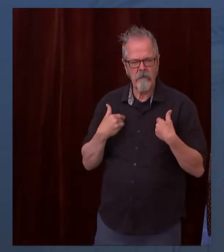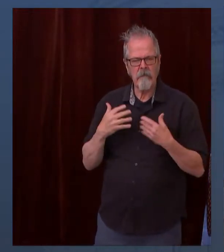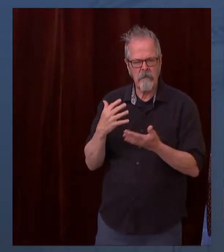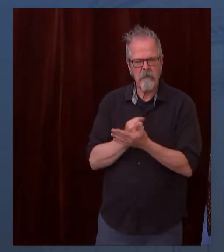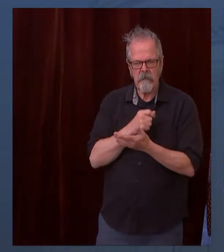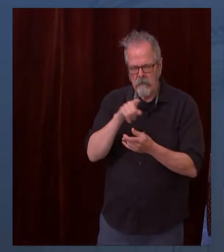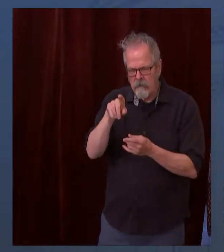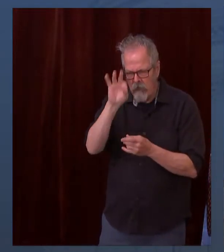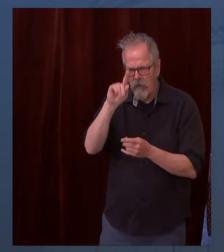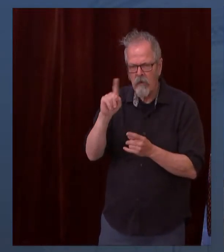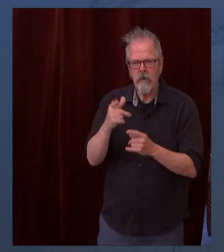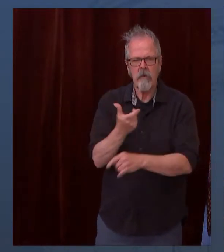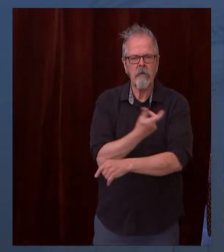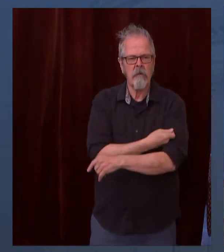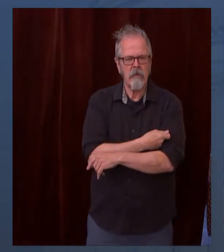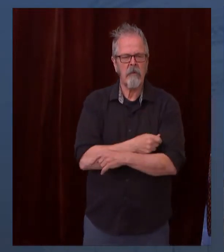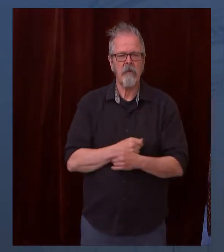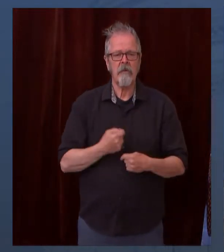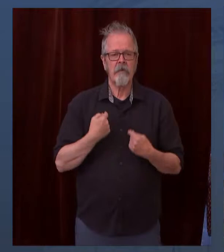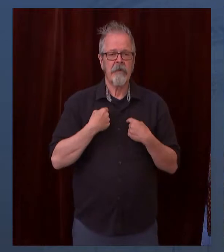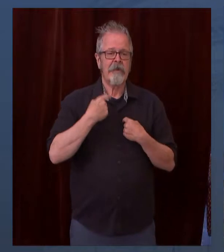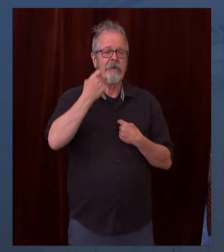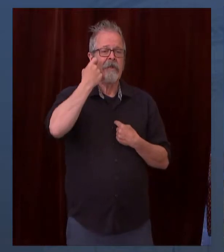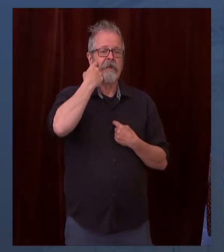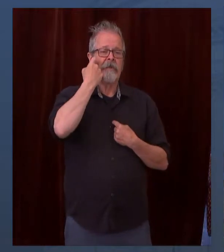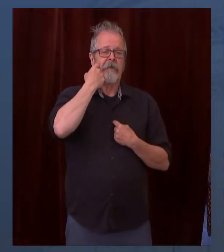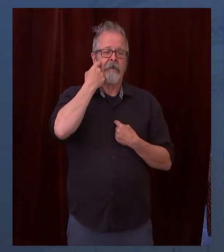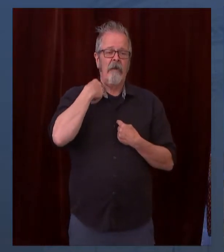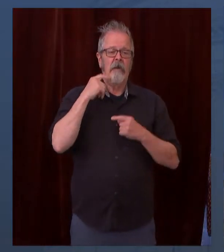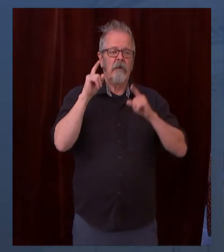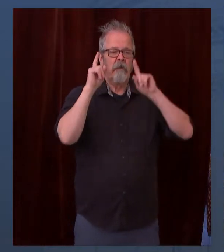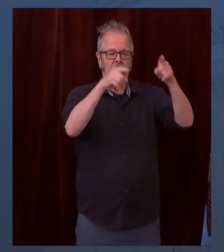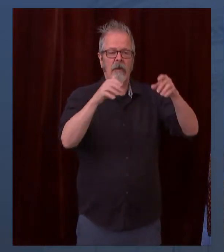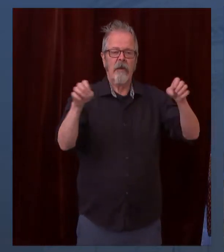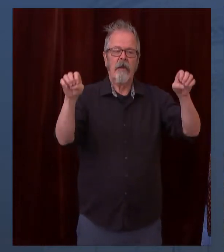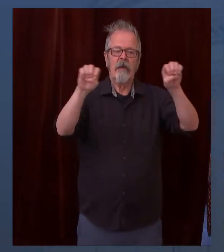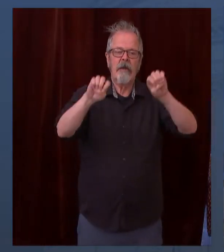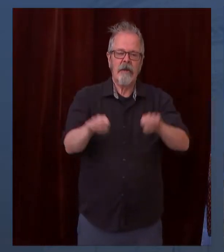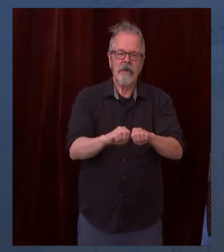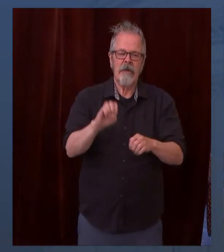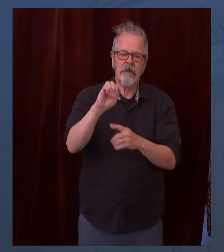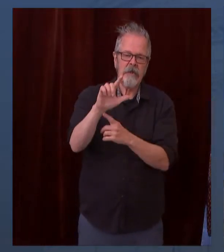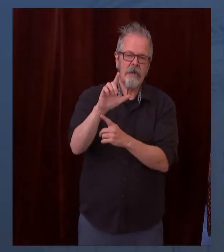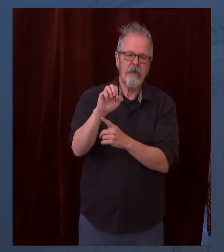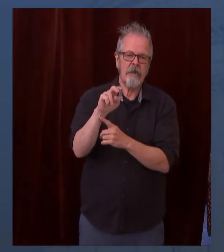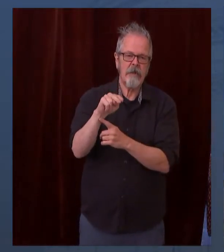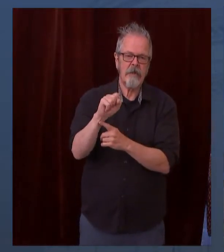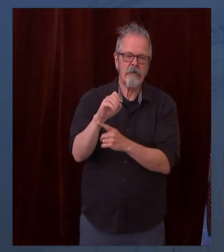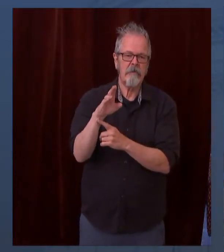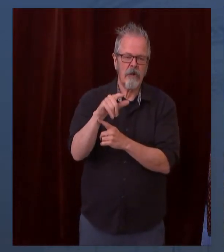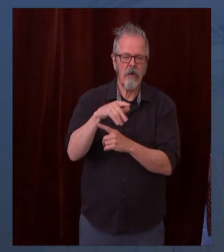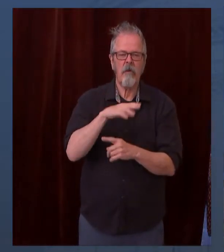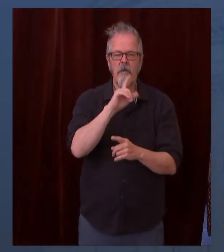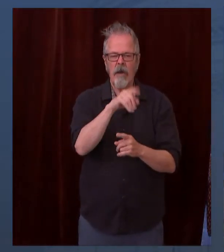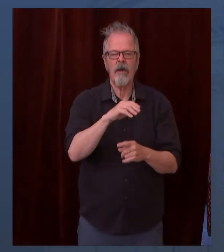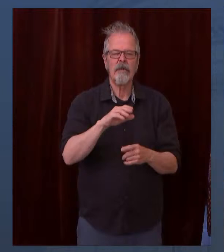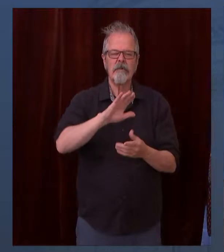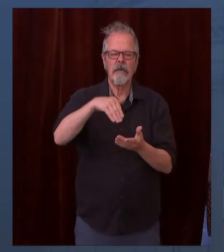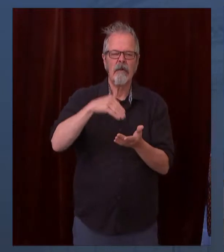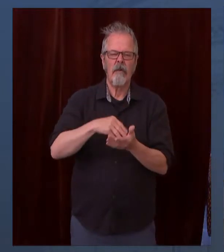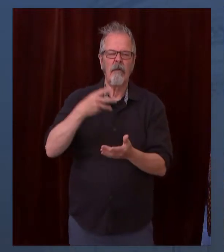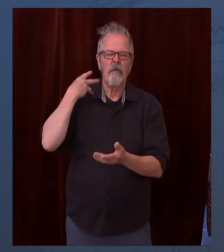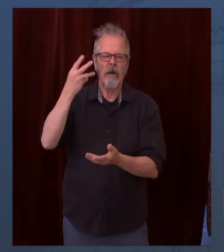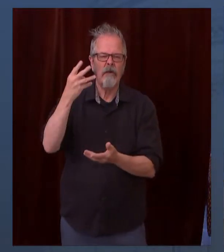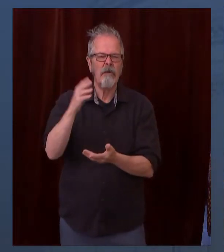are students. And we're seeing very innovative ways all over the state to make the vaccine as accessible as humanly possible.